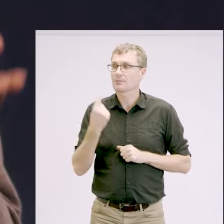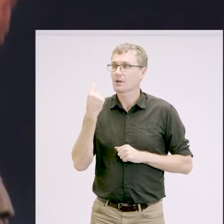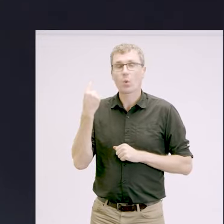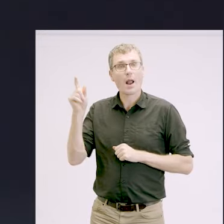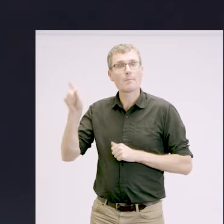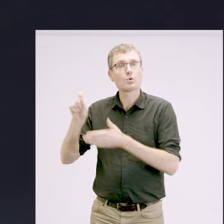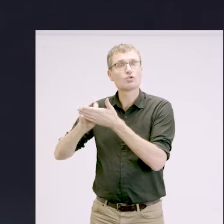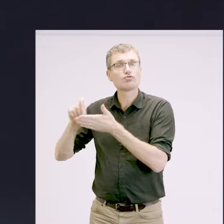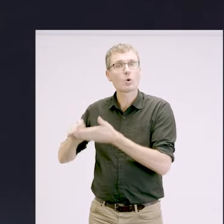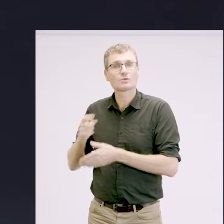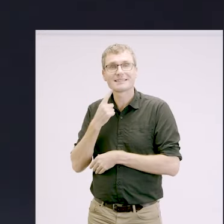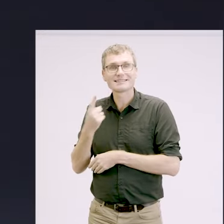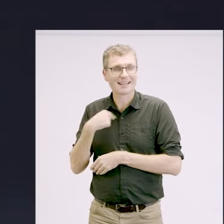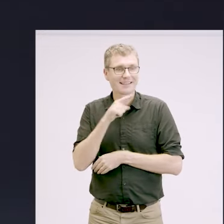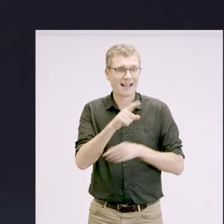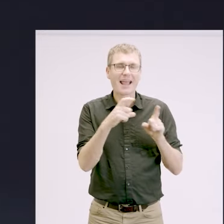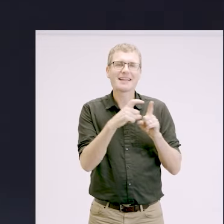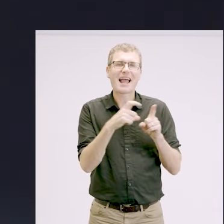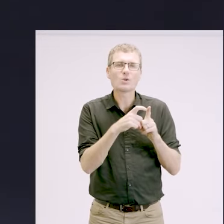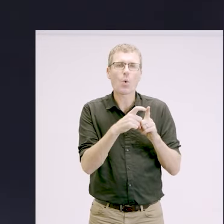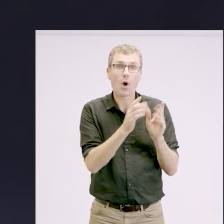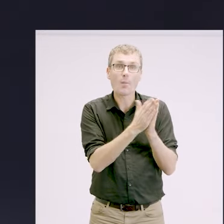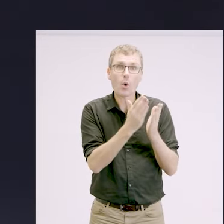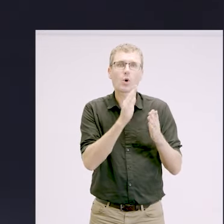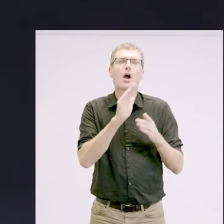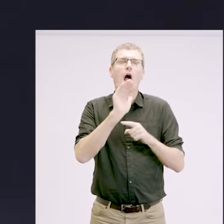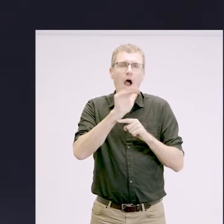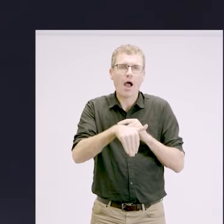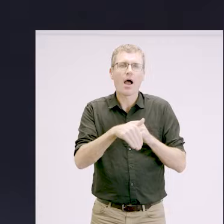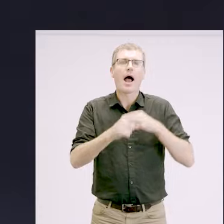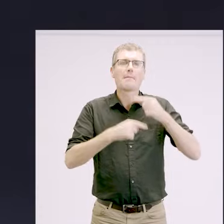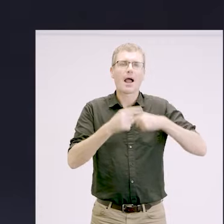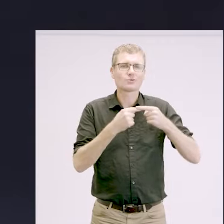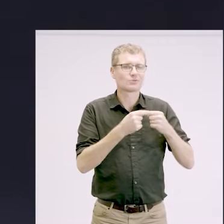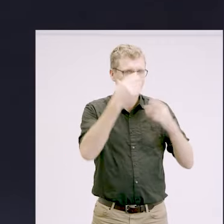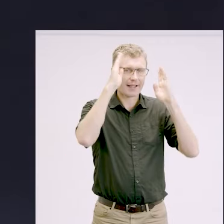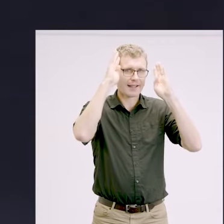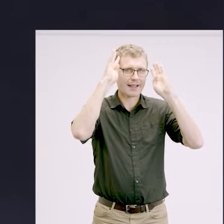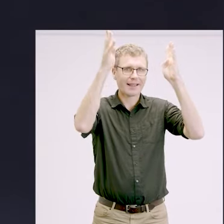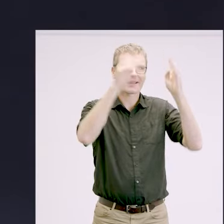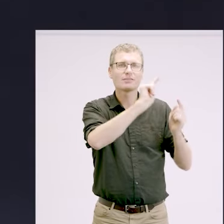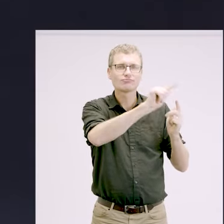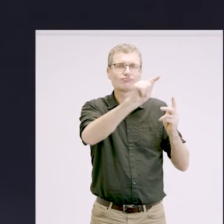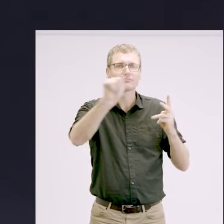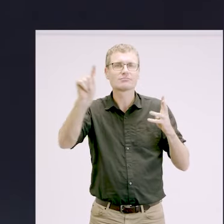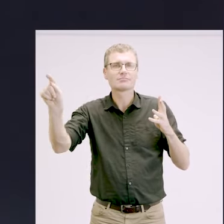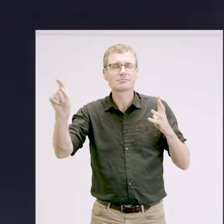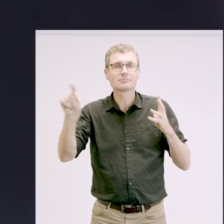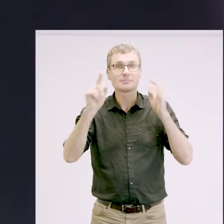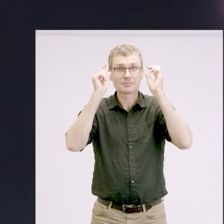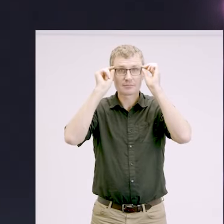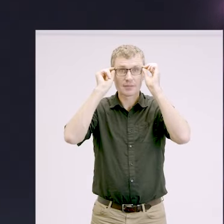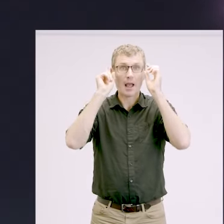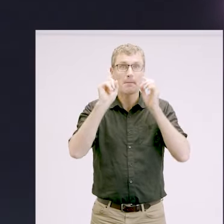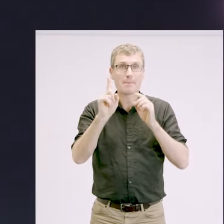read says, Daniel is a book about kings, and the central dynamic of its plot is the question, who is the true